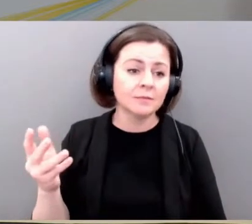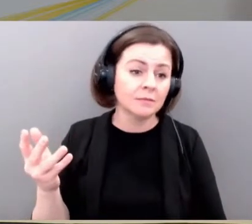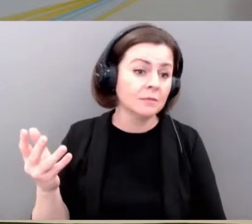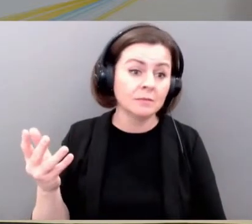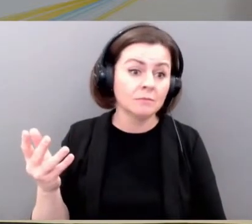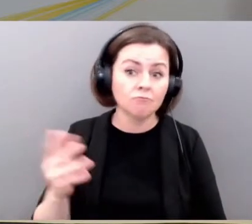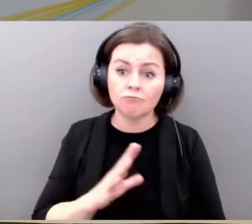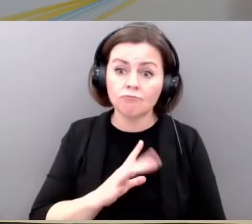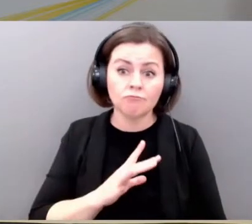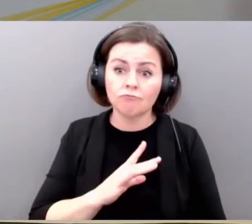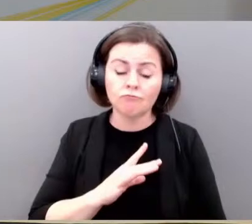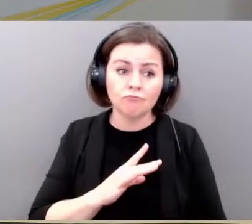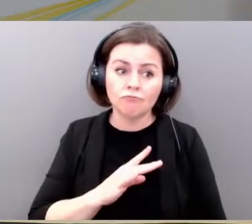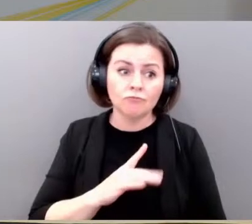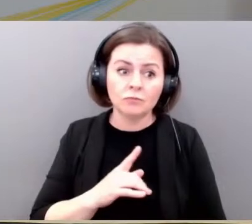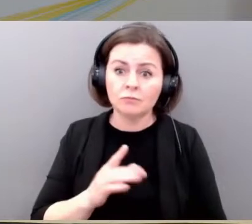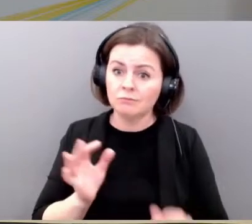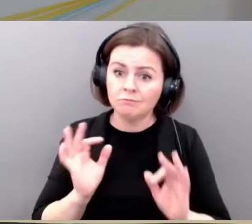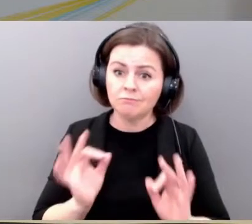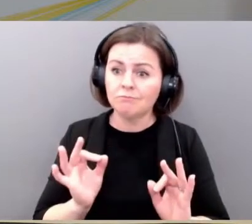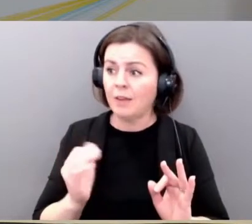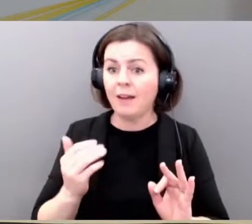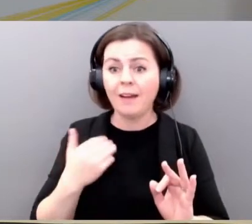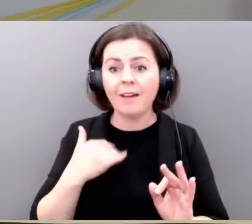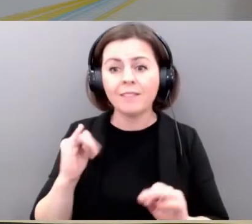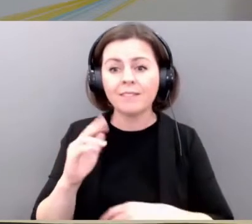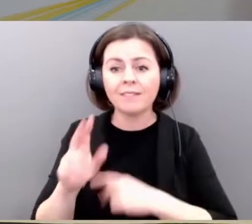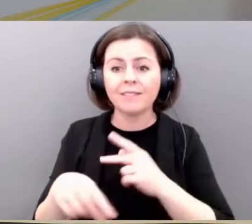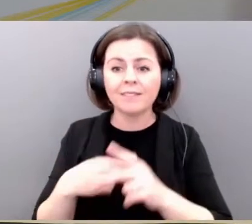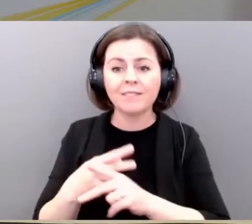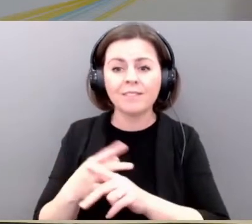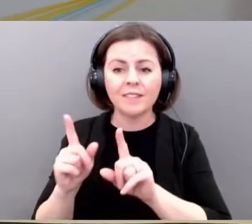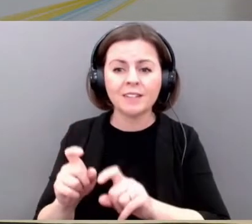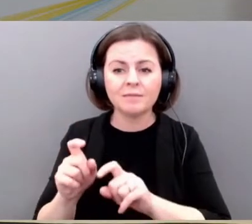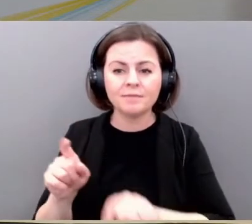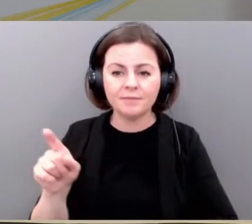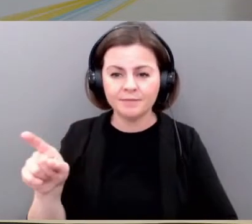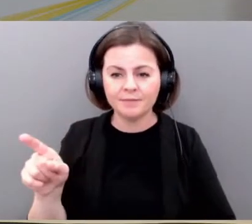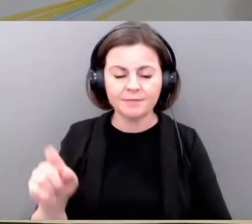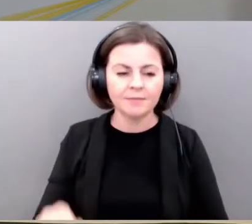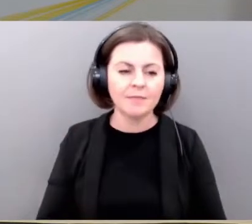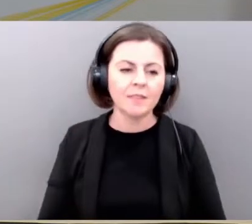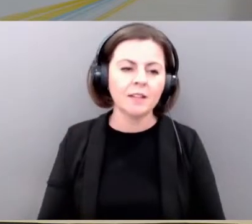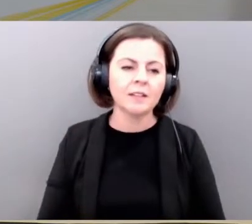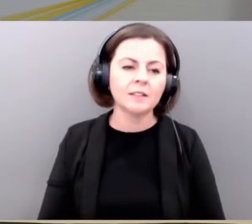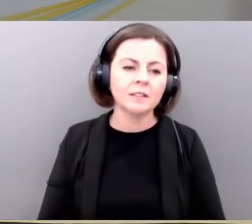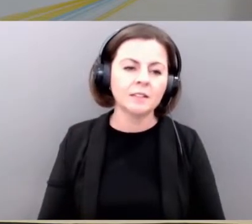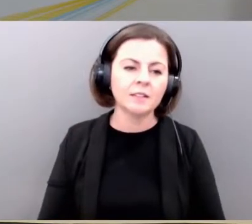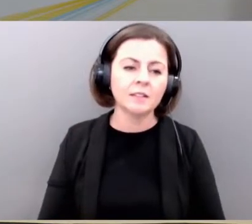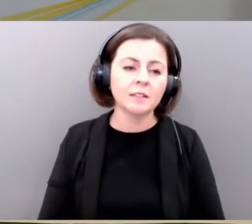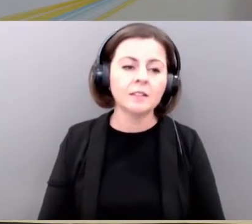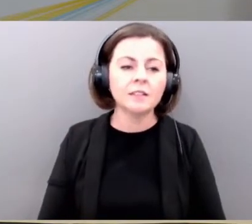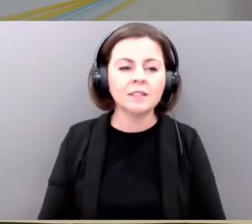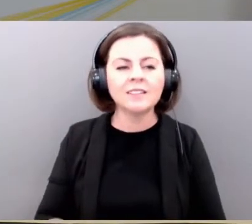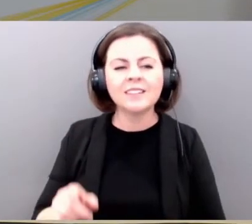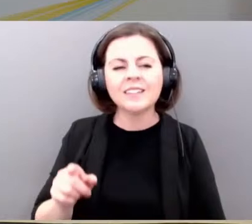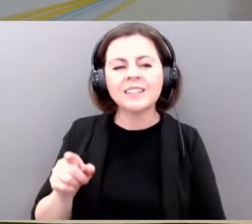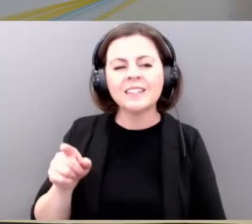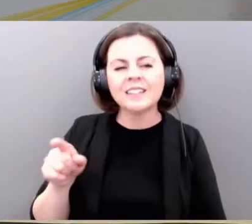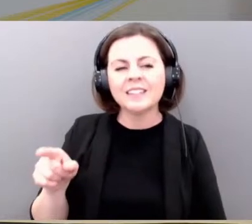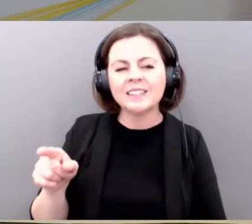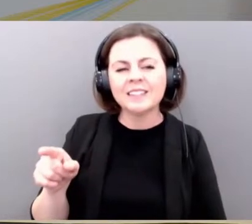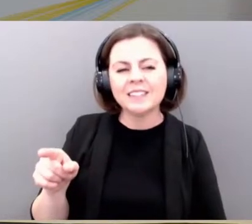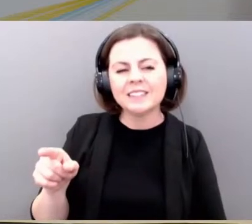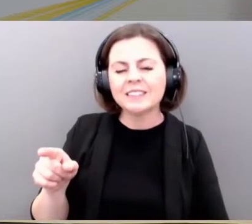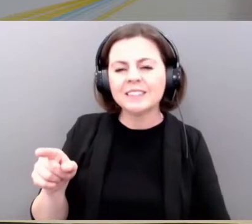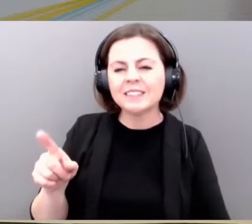it's great to be able to have that. It's not. It's something that we can almost use more as a population level